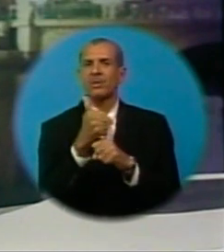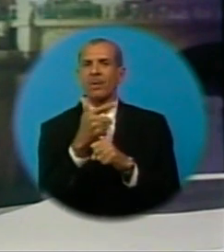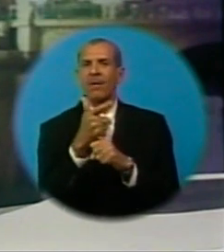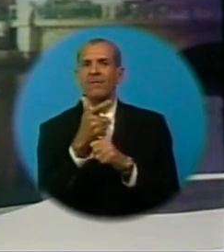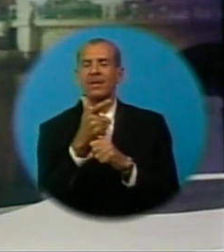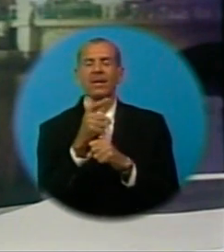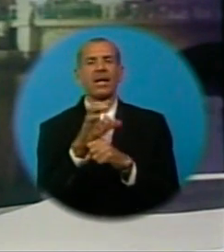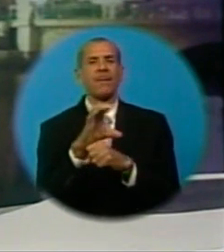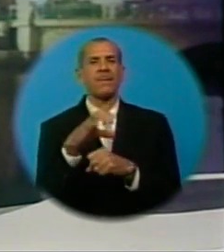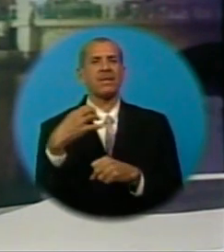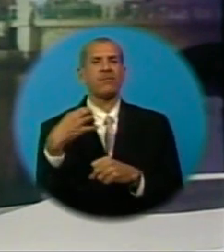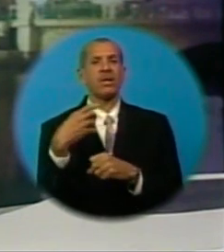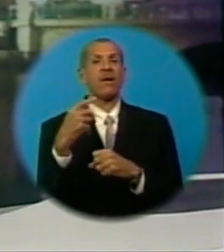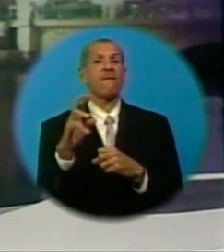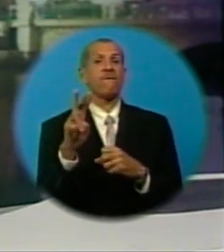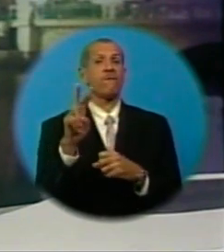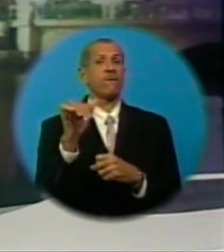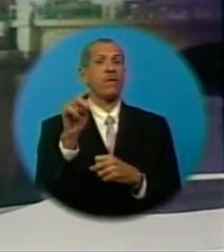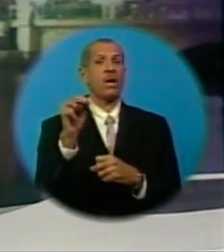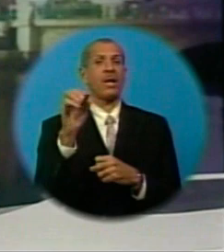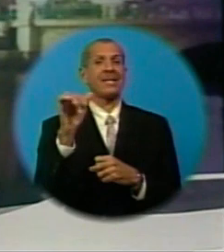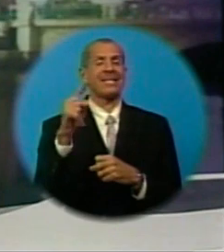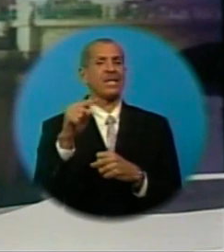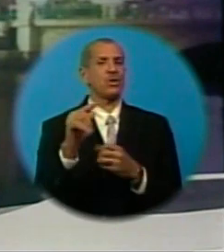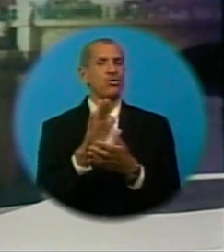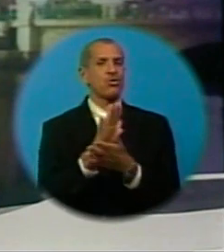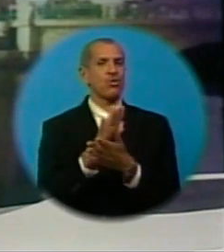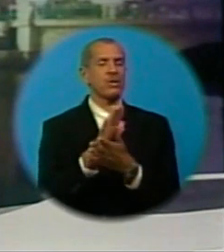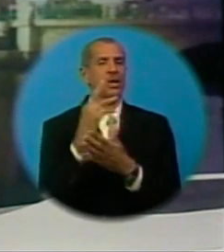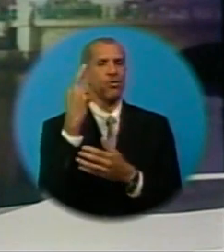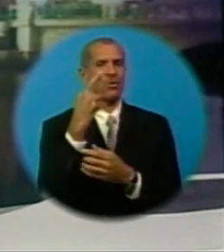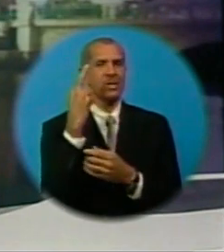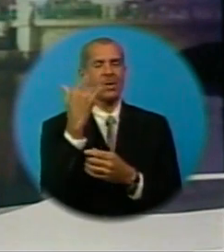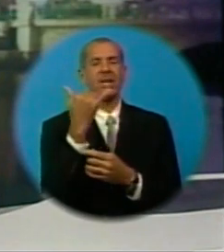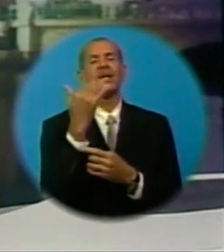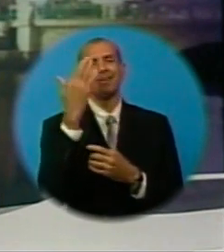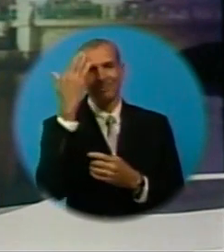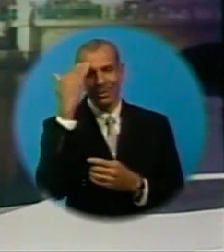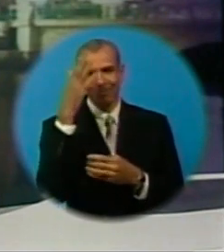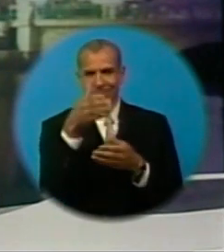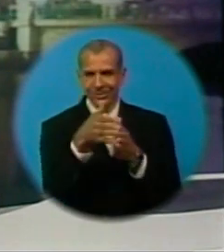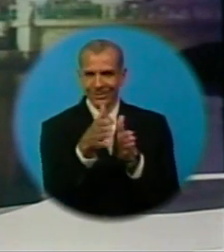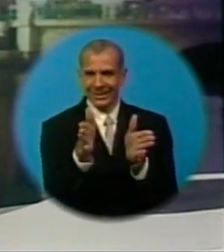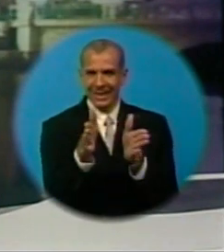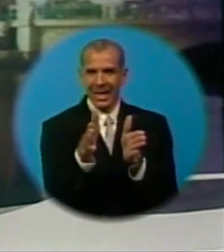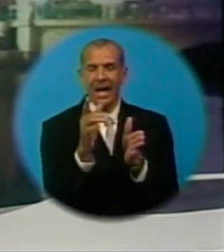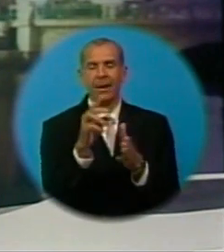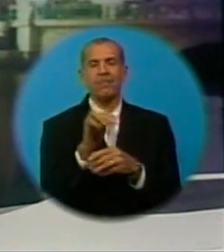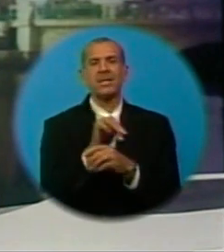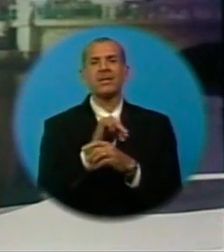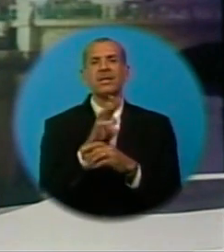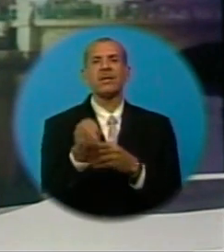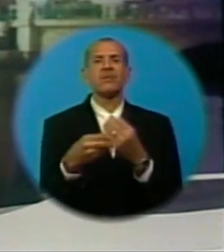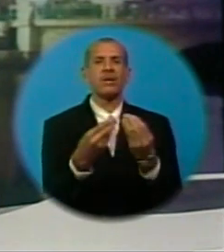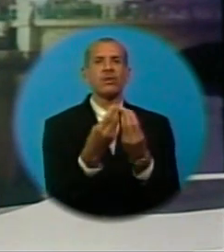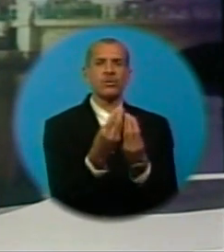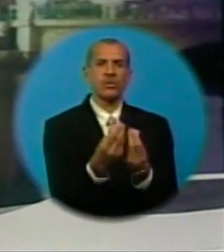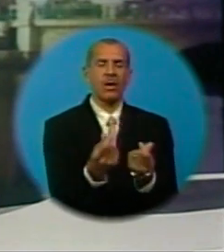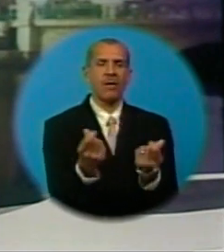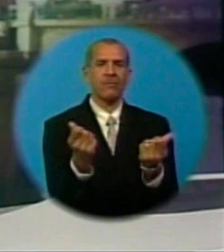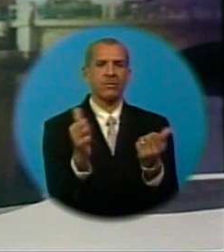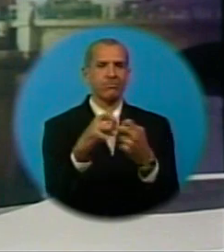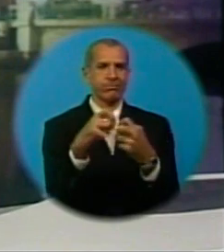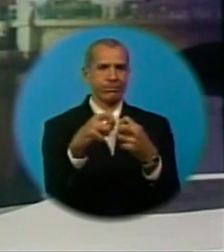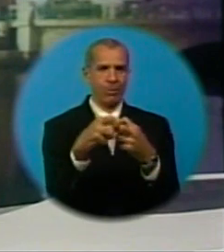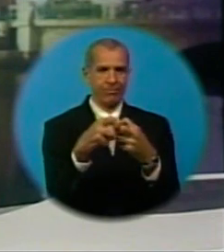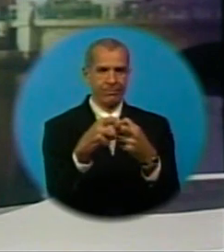violence within the schools. Mr. Hinkson says the reasons for this violence are well known and the minister should start supplying solutions to the problems.